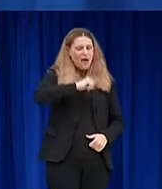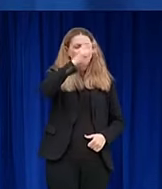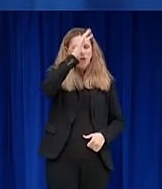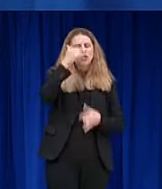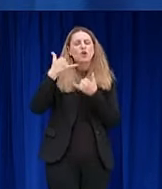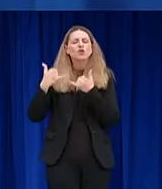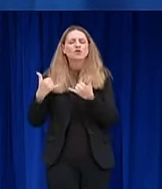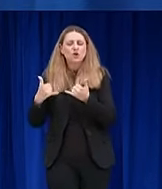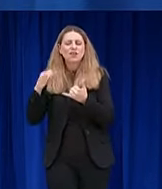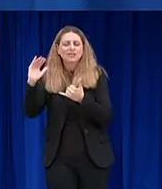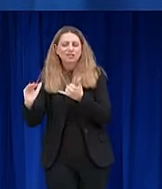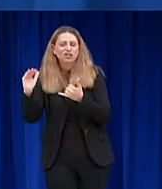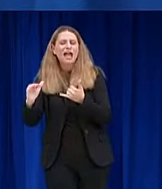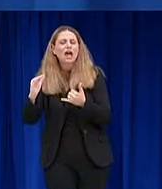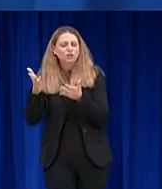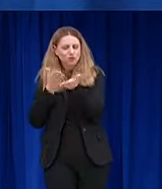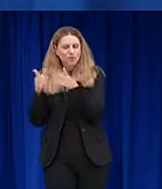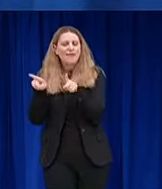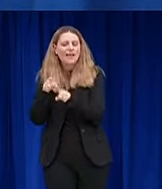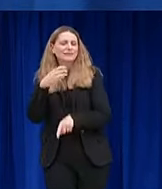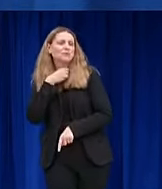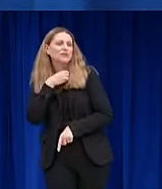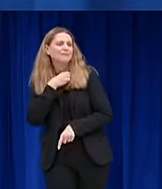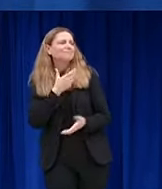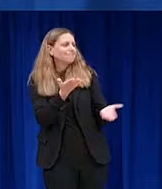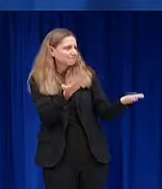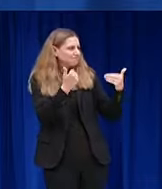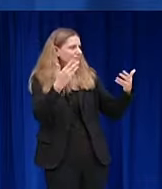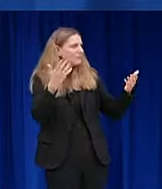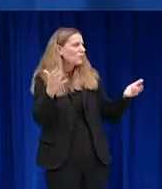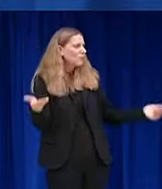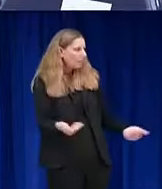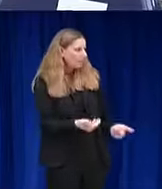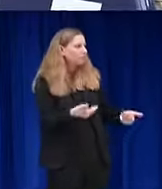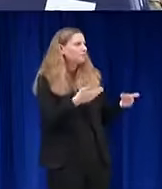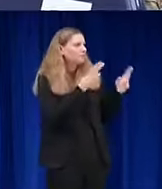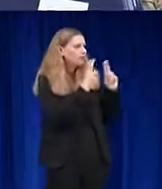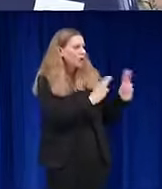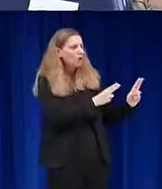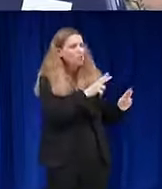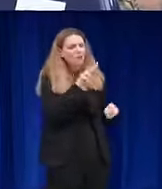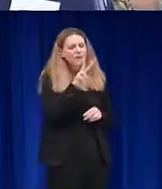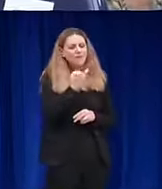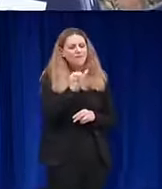and gentlemen, please join me in welcoming the Honorable Ashish Vazirani.